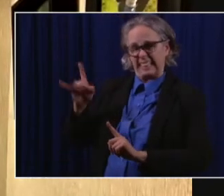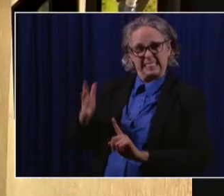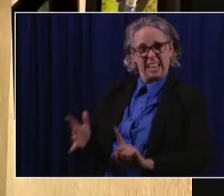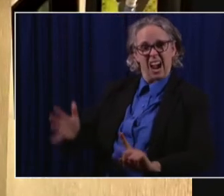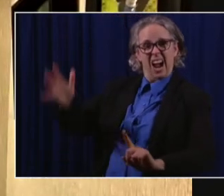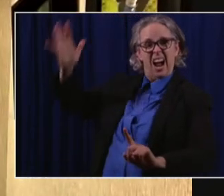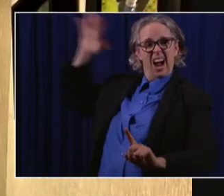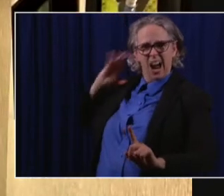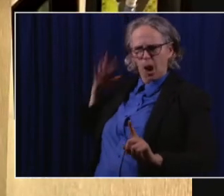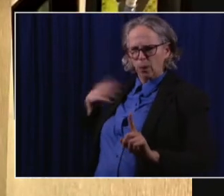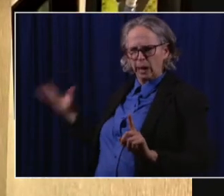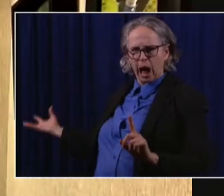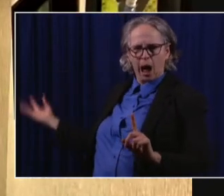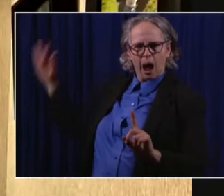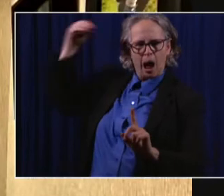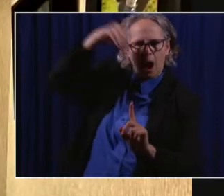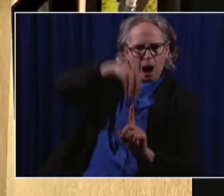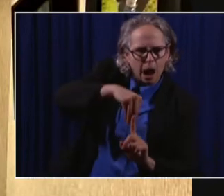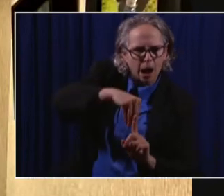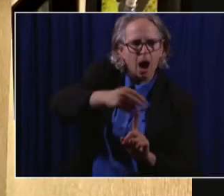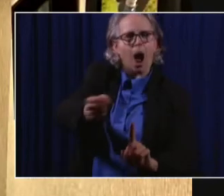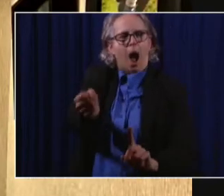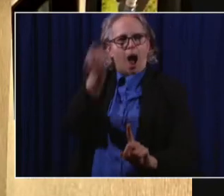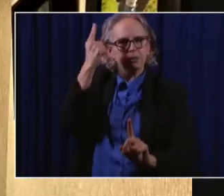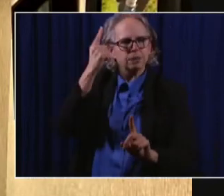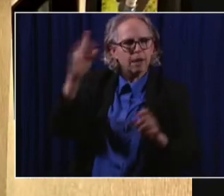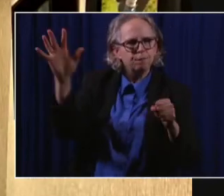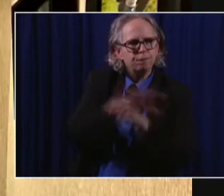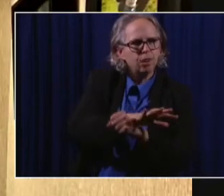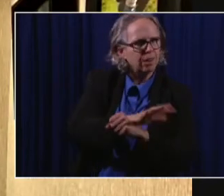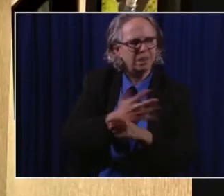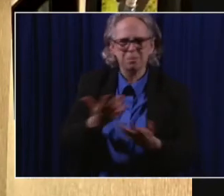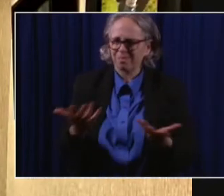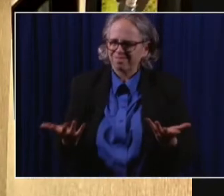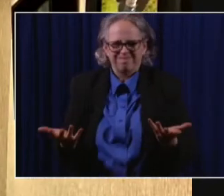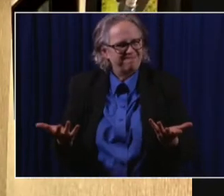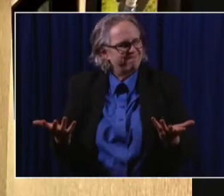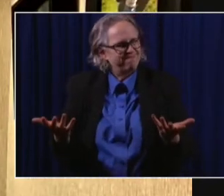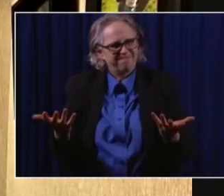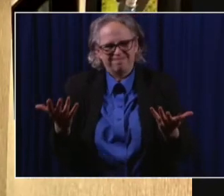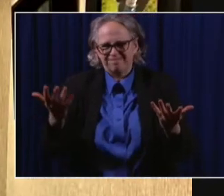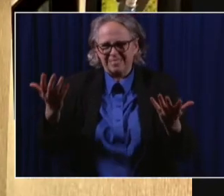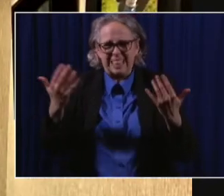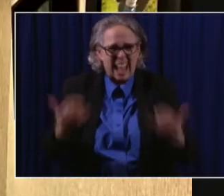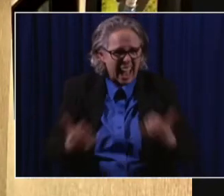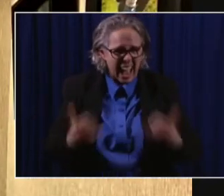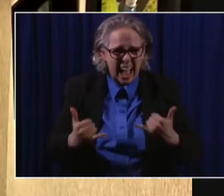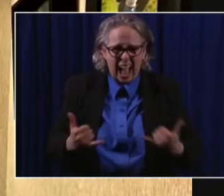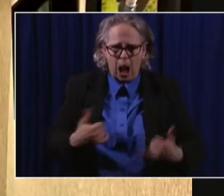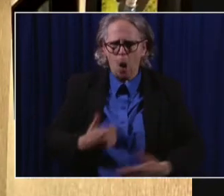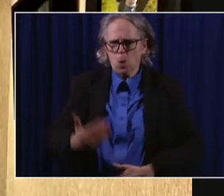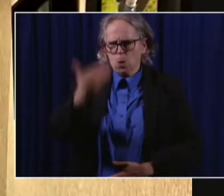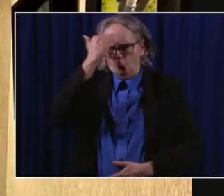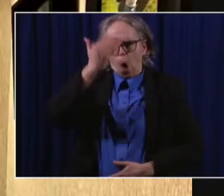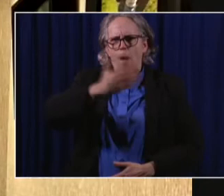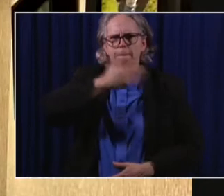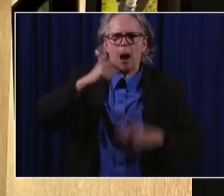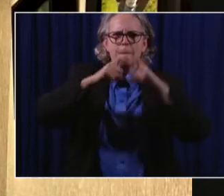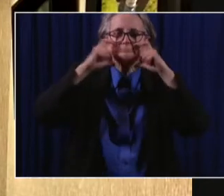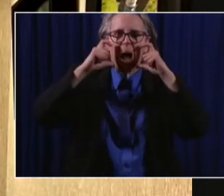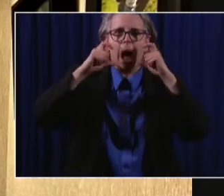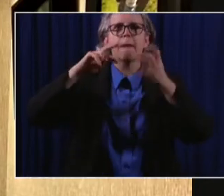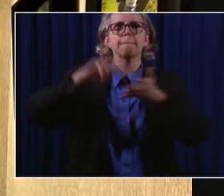now. In October, we know about masks working. It doesn't mean that everybody has to